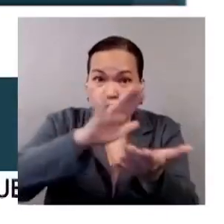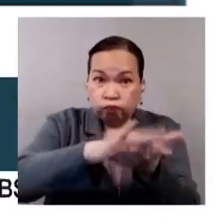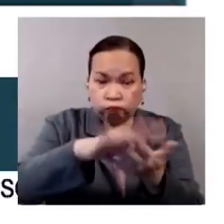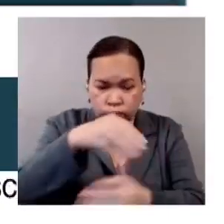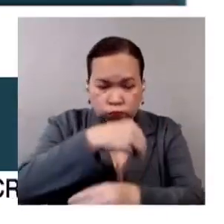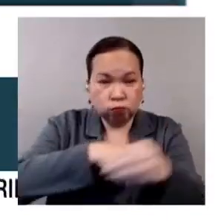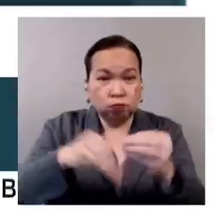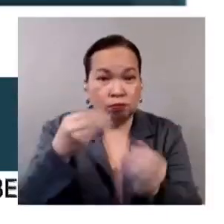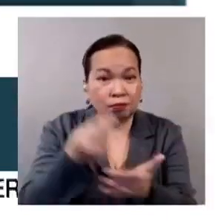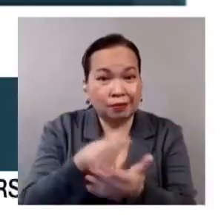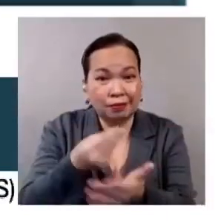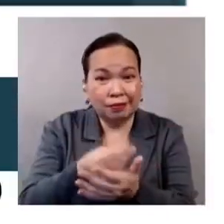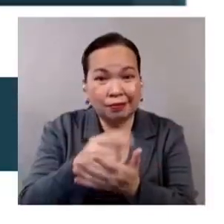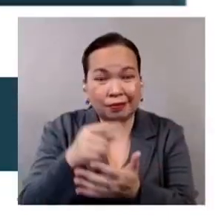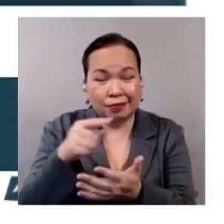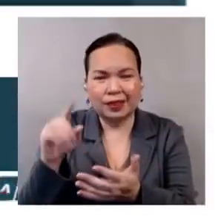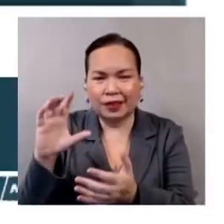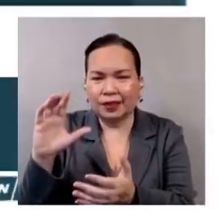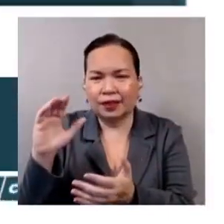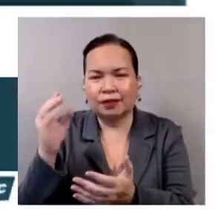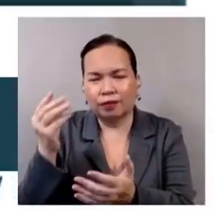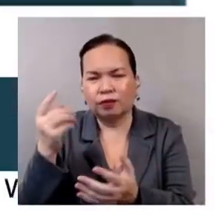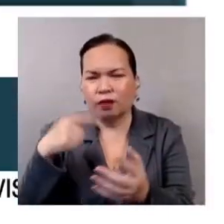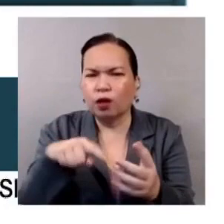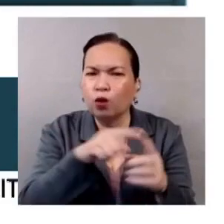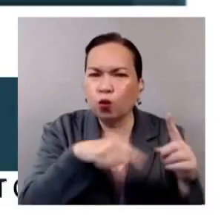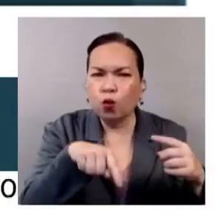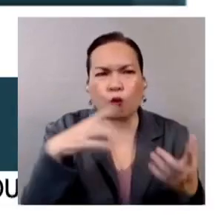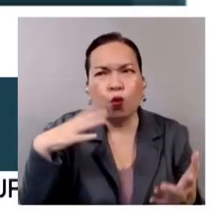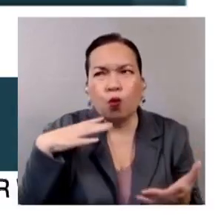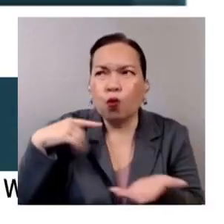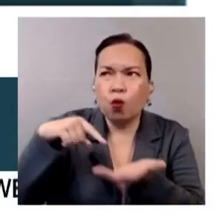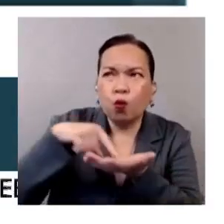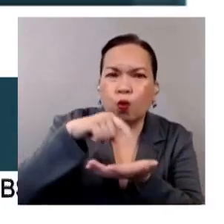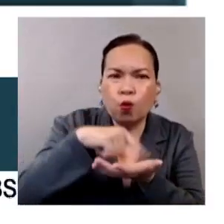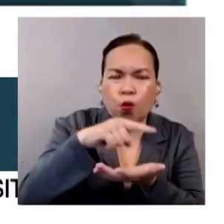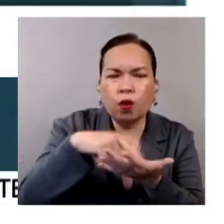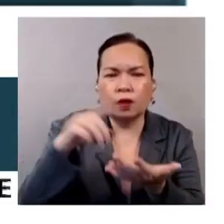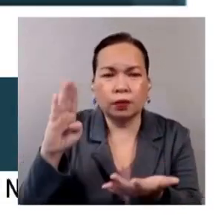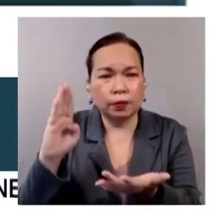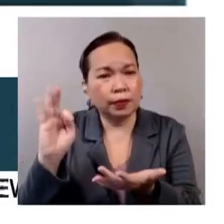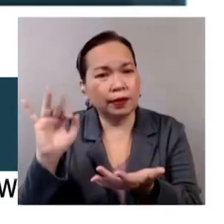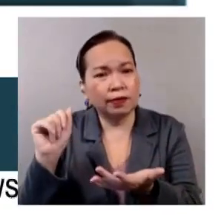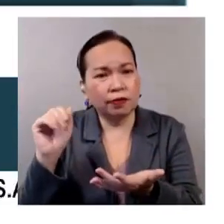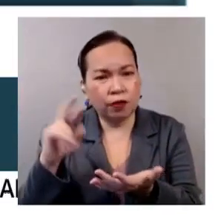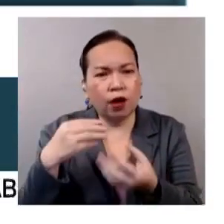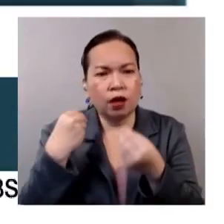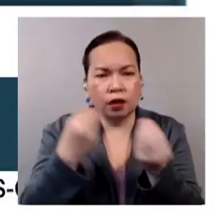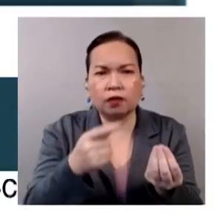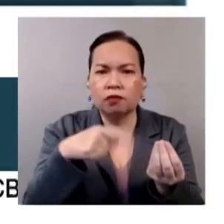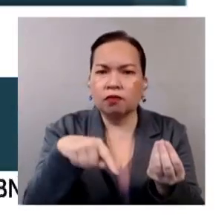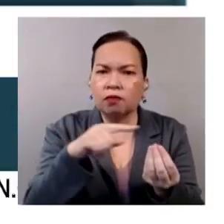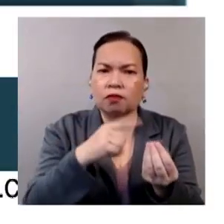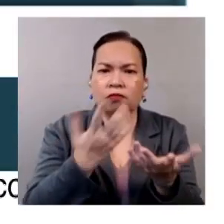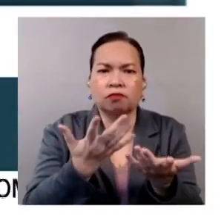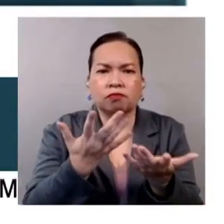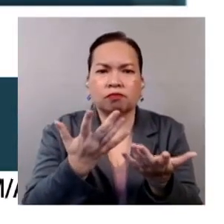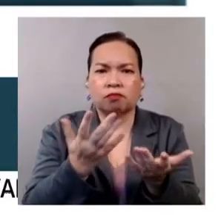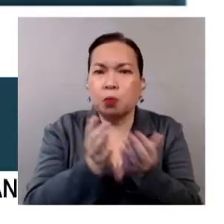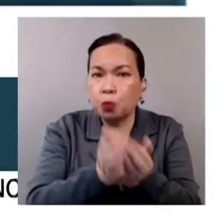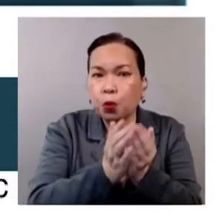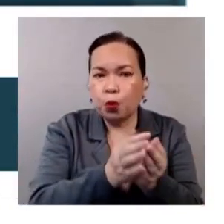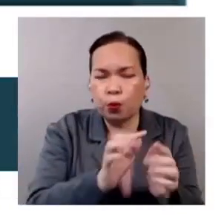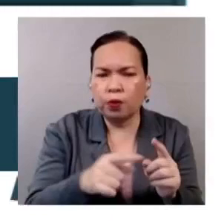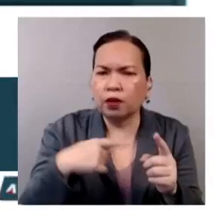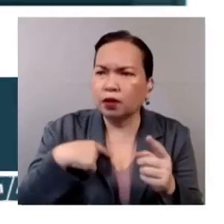your constituents are of course waiting for payments as well as BFAR to give them boats. Now, Mayor Cruz, update us now on